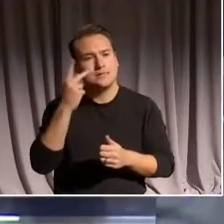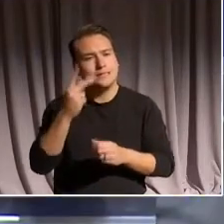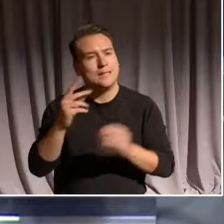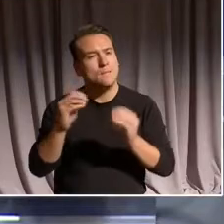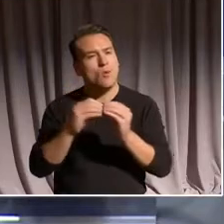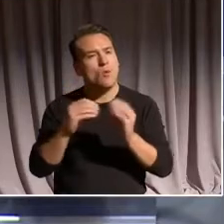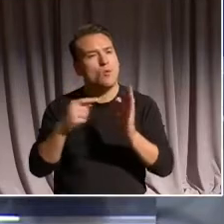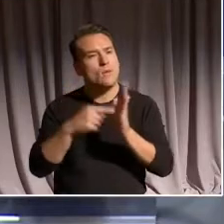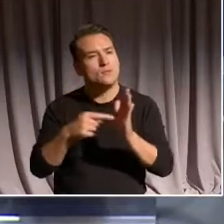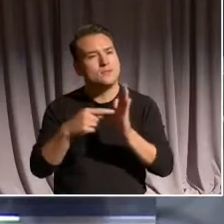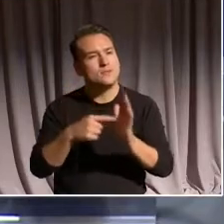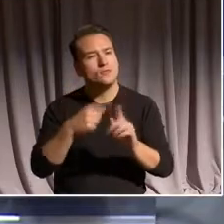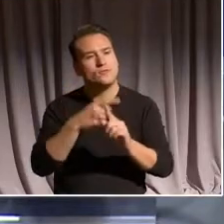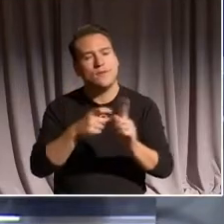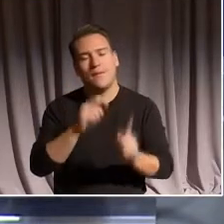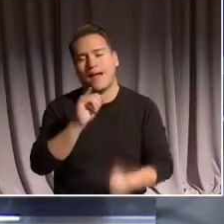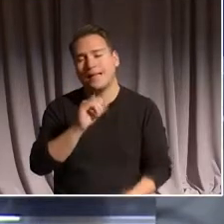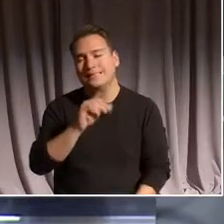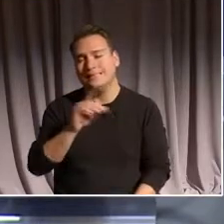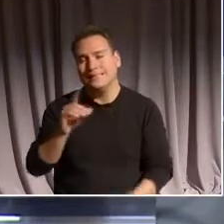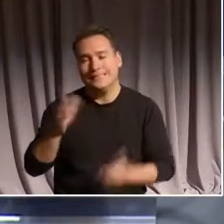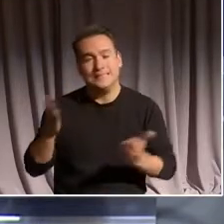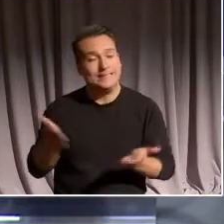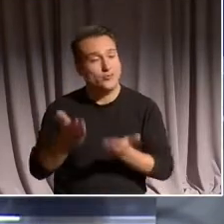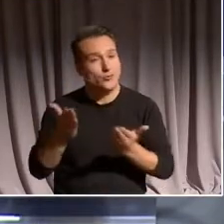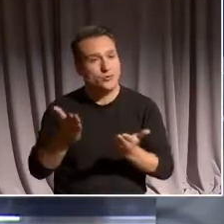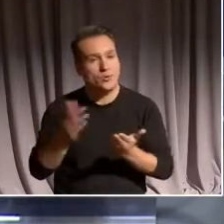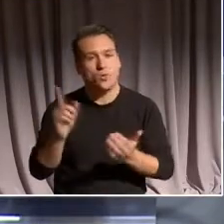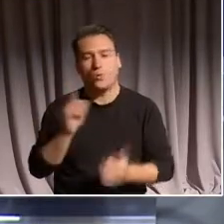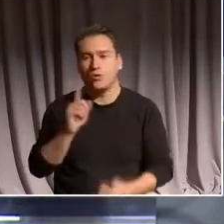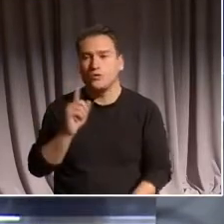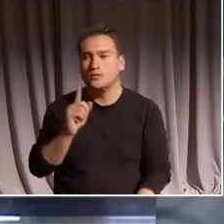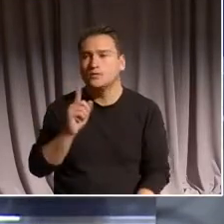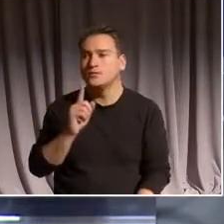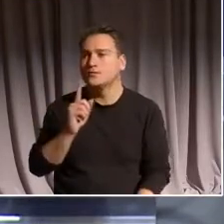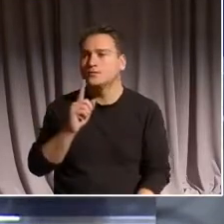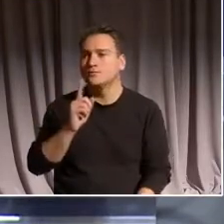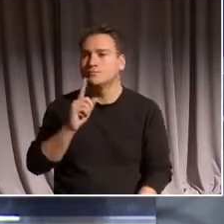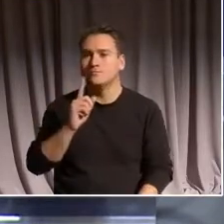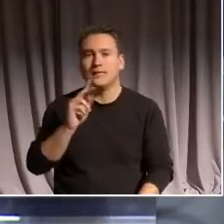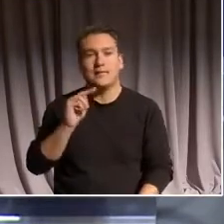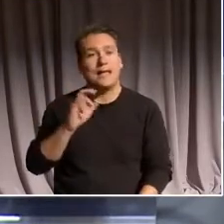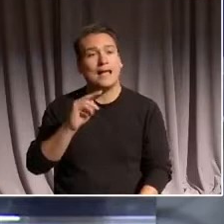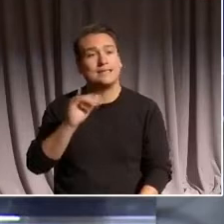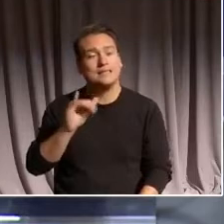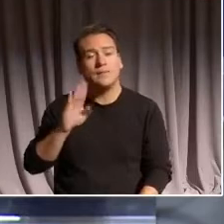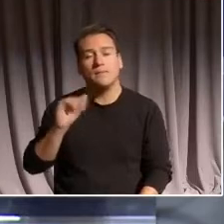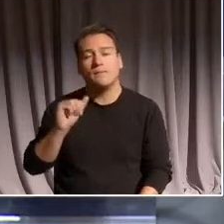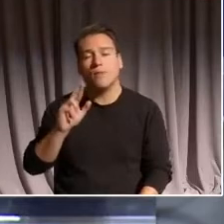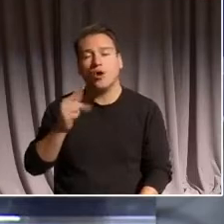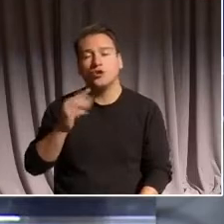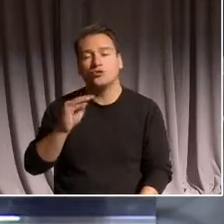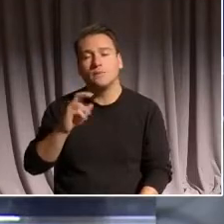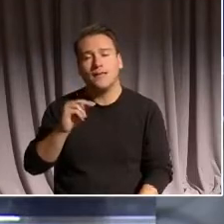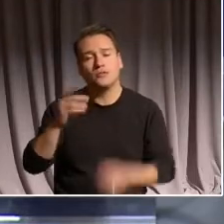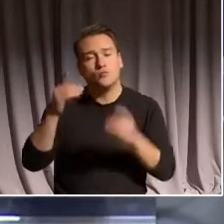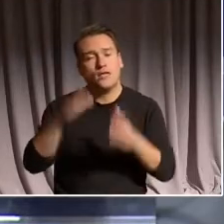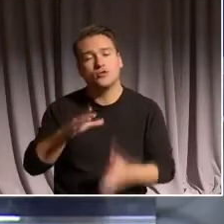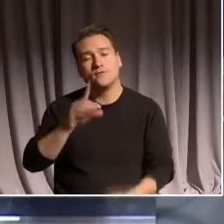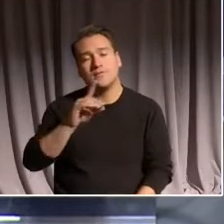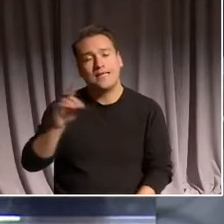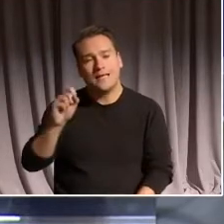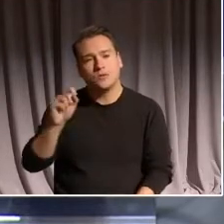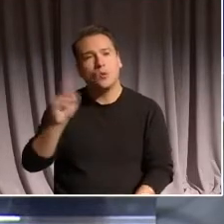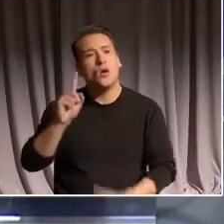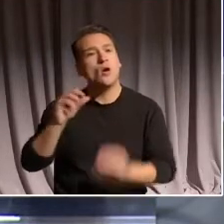representation from the IDD community here. Where's Nancy Bargeman, the director of DDS, and where are